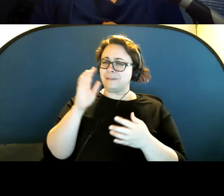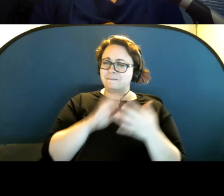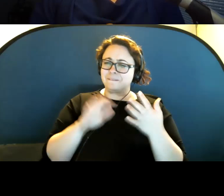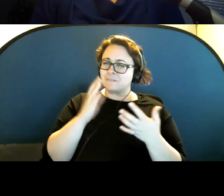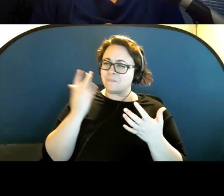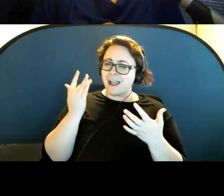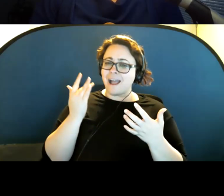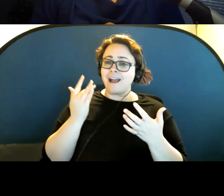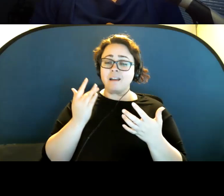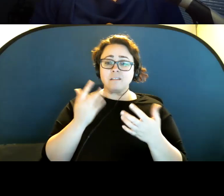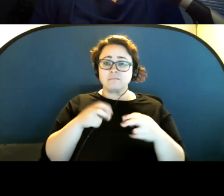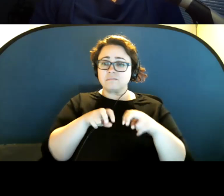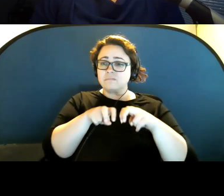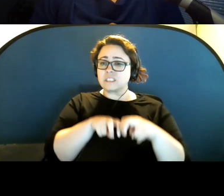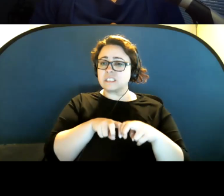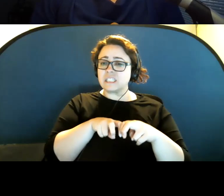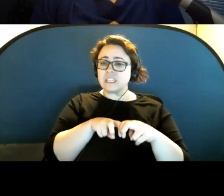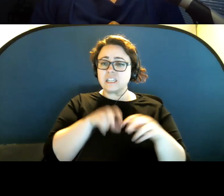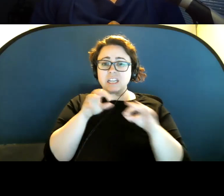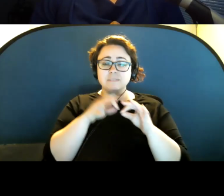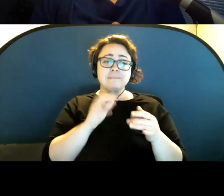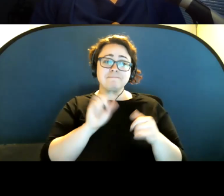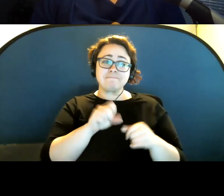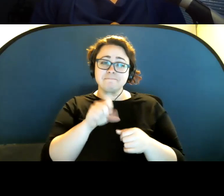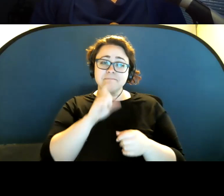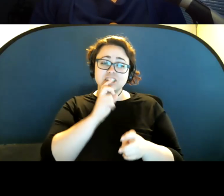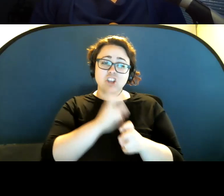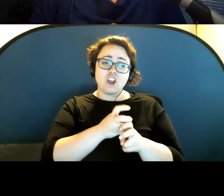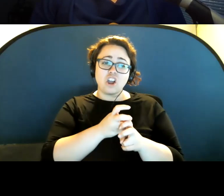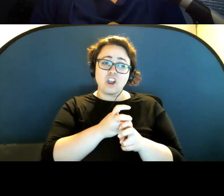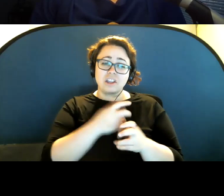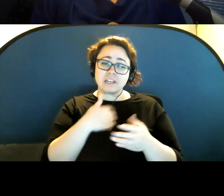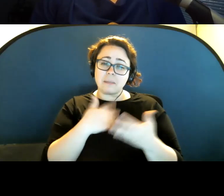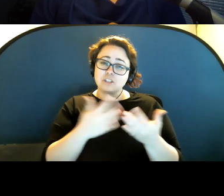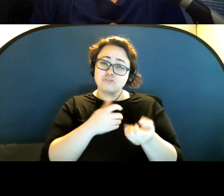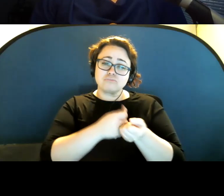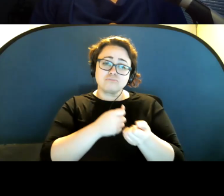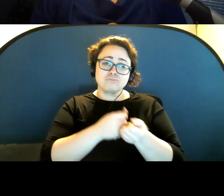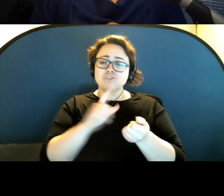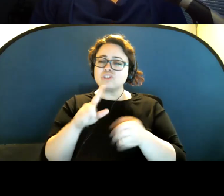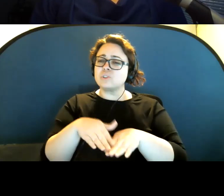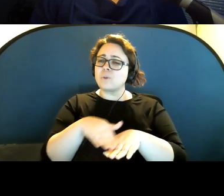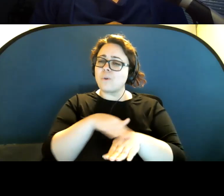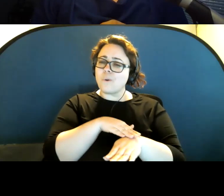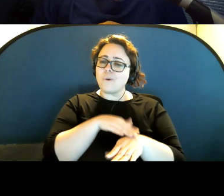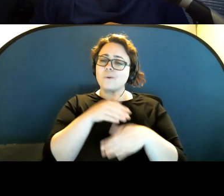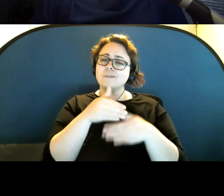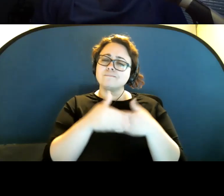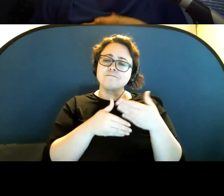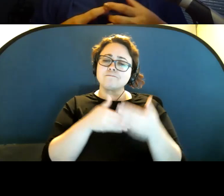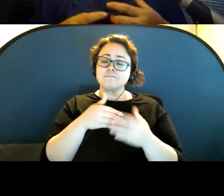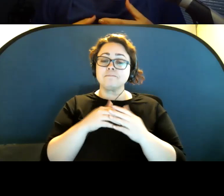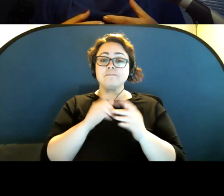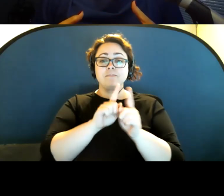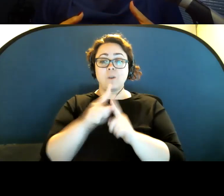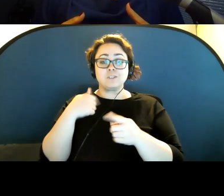holding their hand and saying, like, it's hard, and I'm here with you, and just slowing down. I would also say when we go in facilities and we